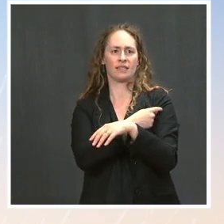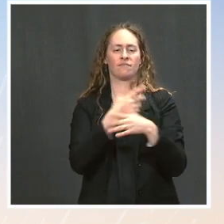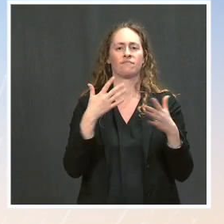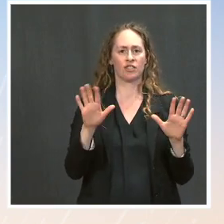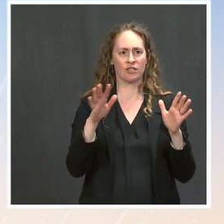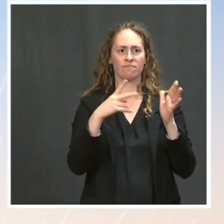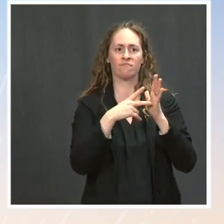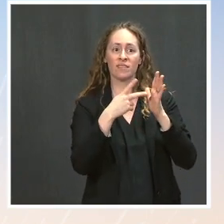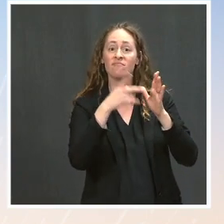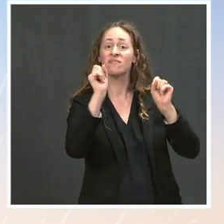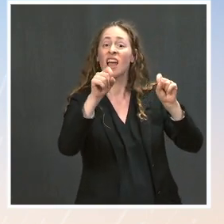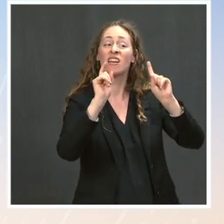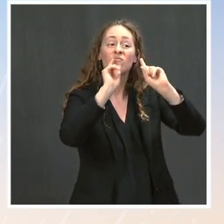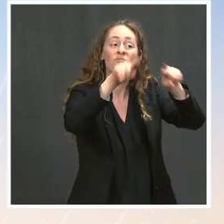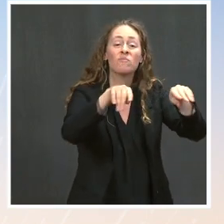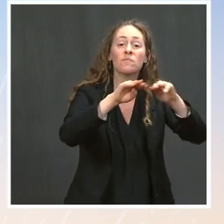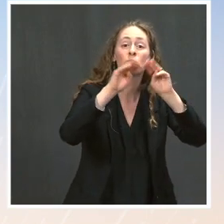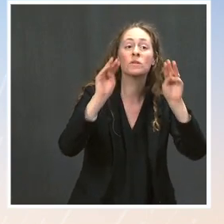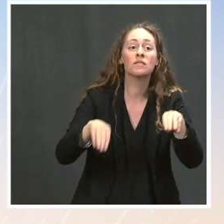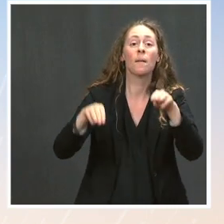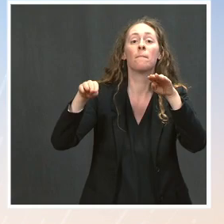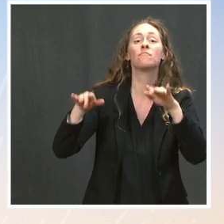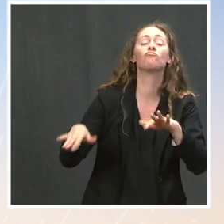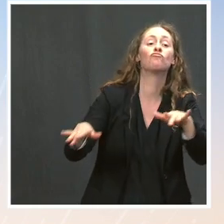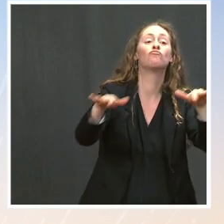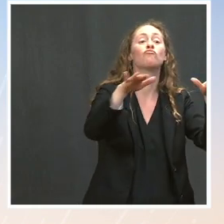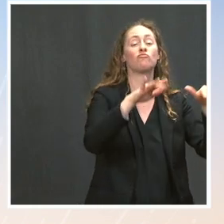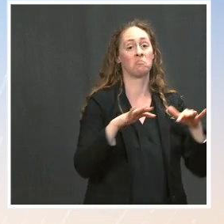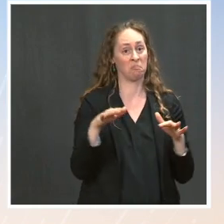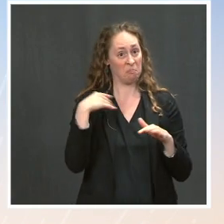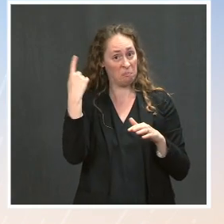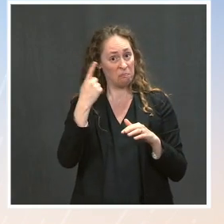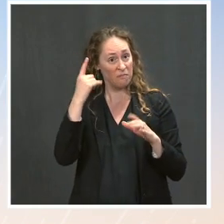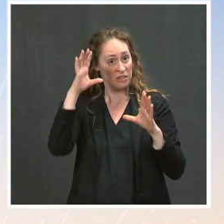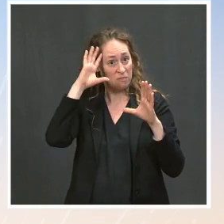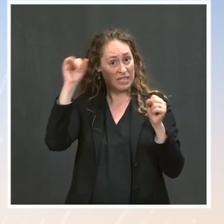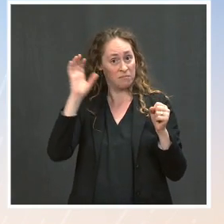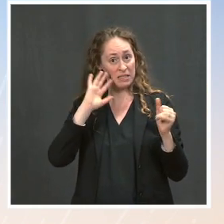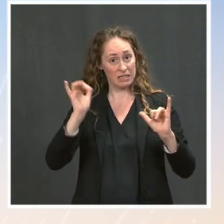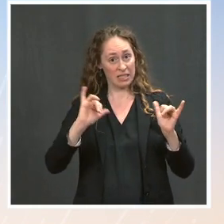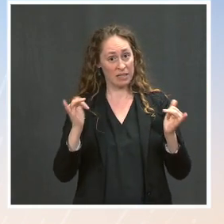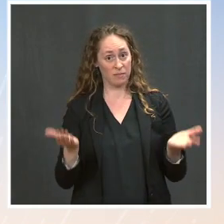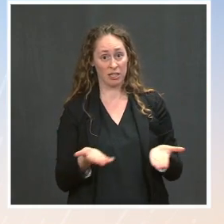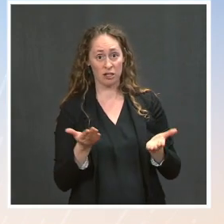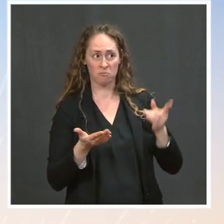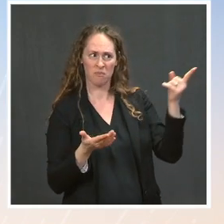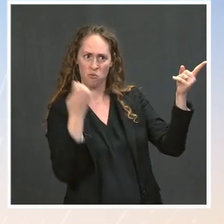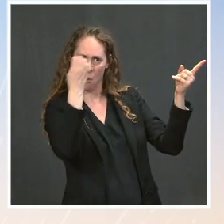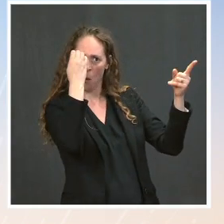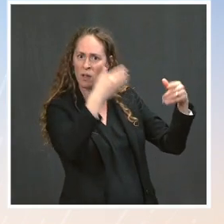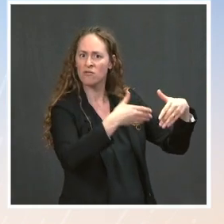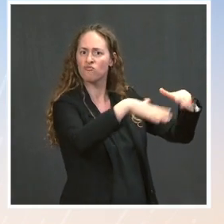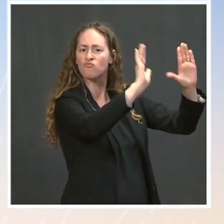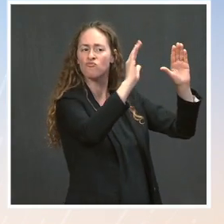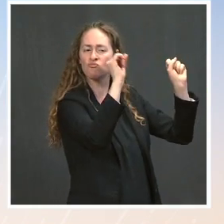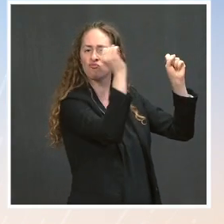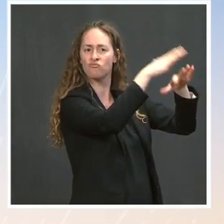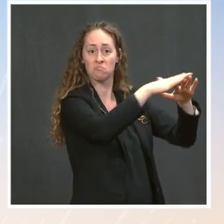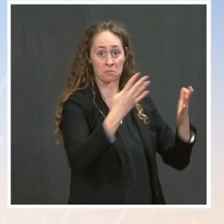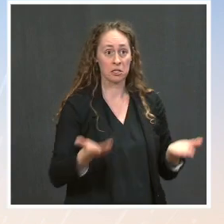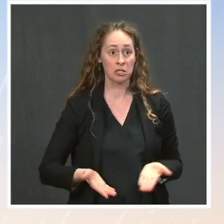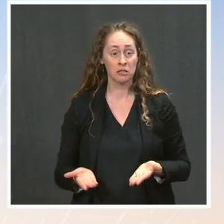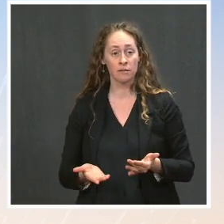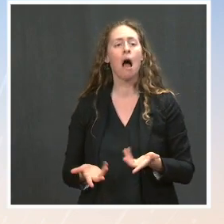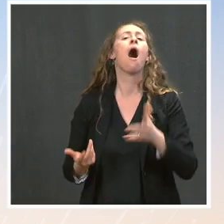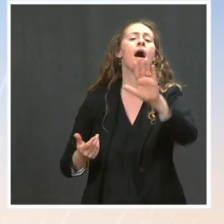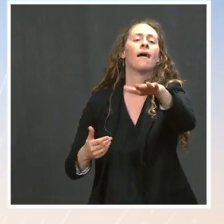that the White House would reciprocate that for European travelers? Well, we're constantly reviewing, but obviously it is based on the